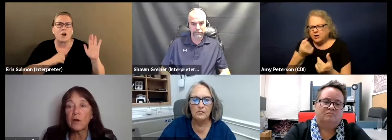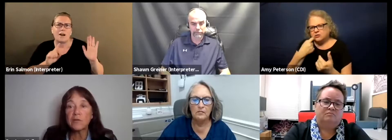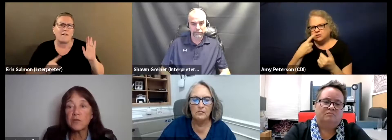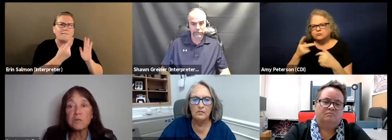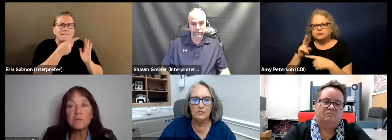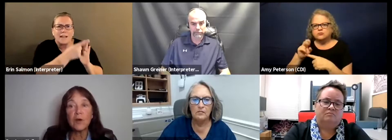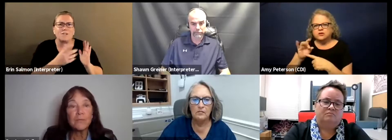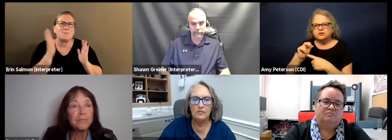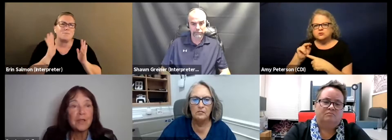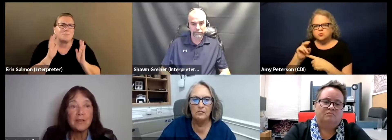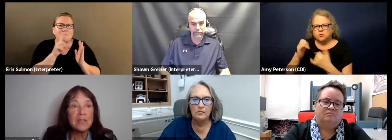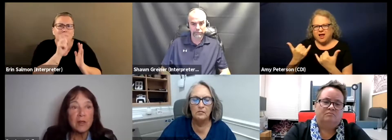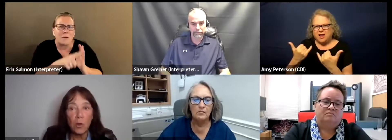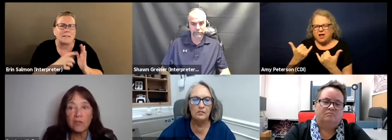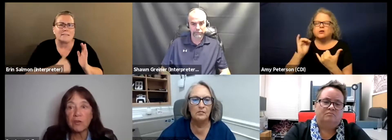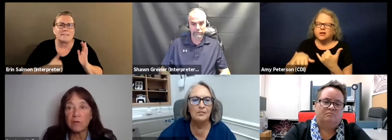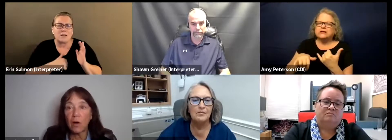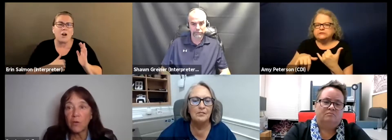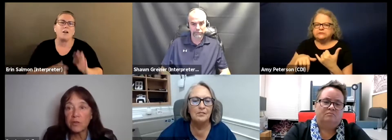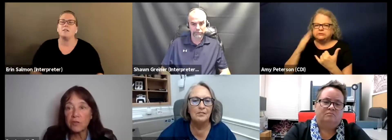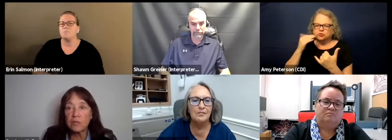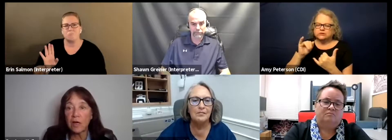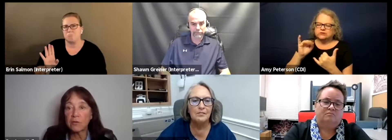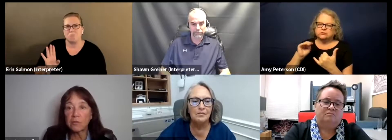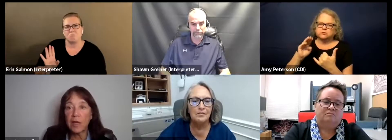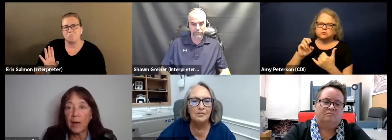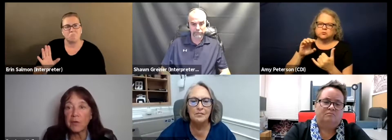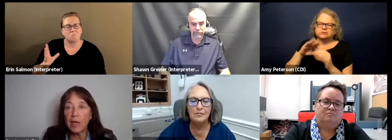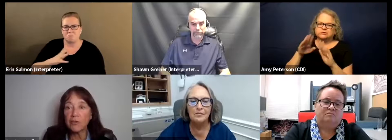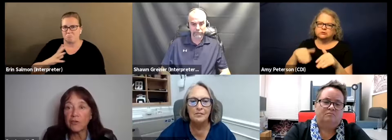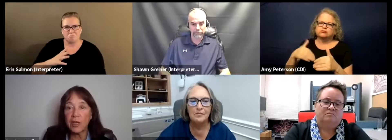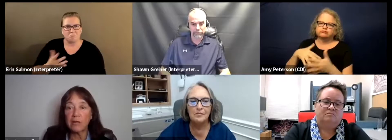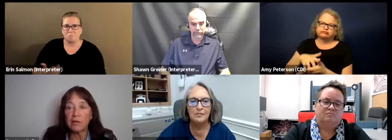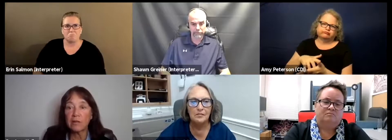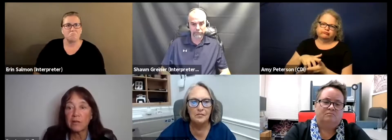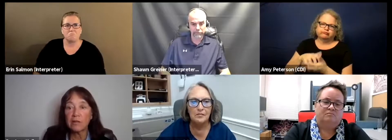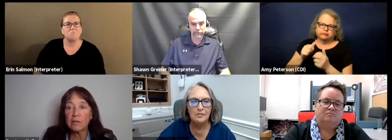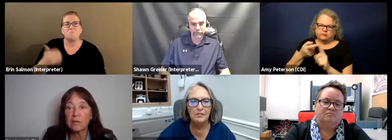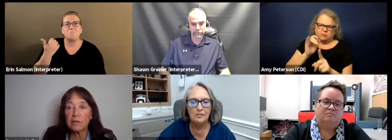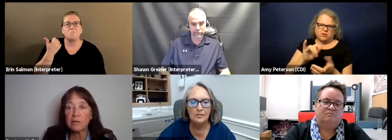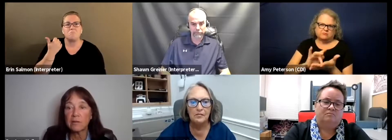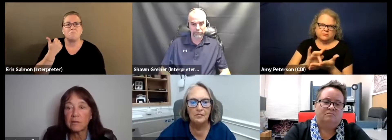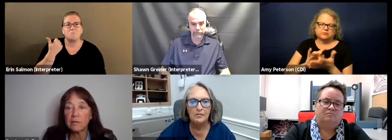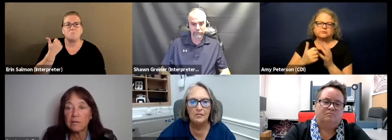no silly question. All questions I will be happy to entertain.